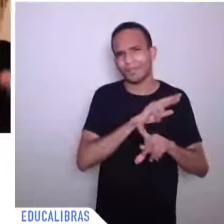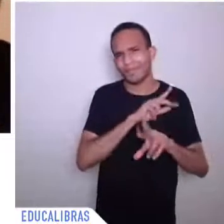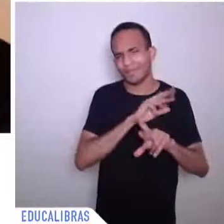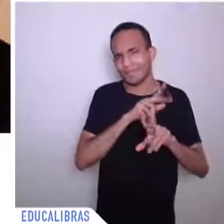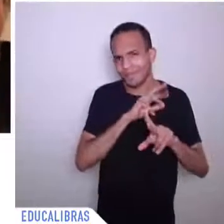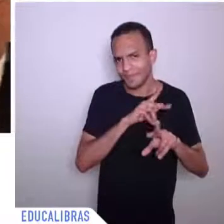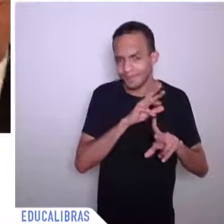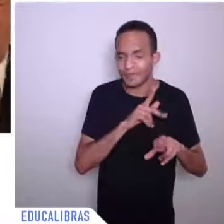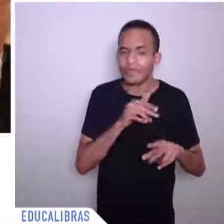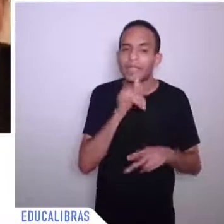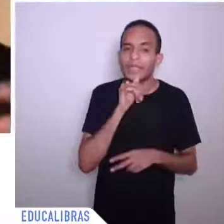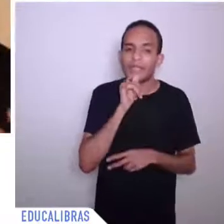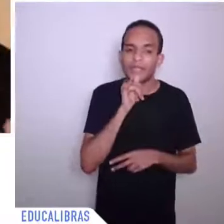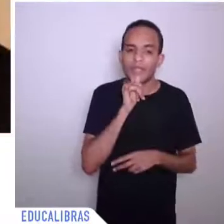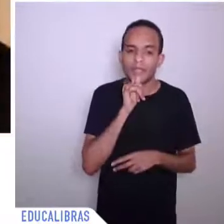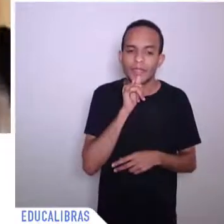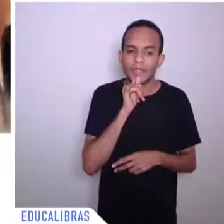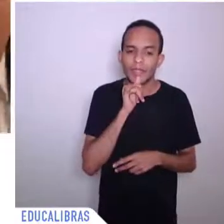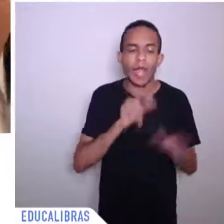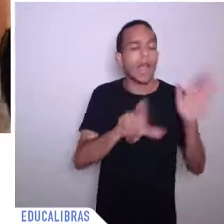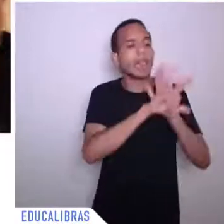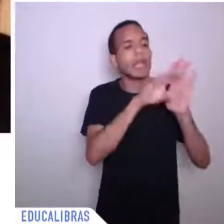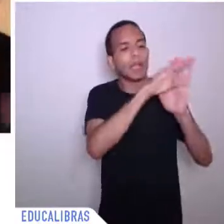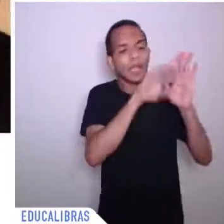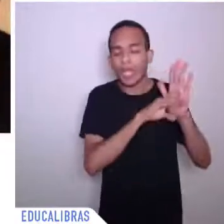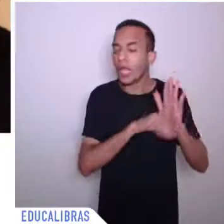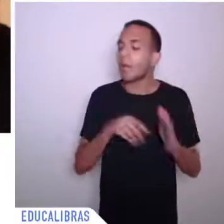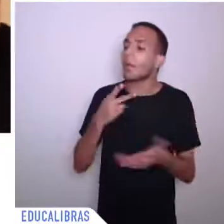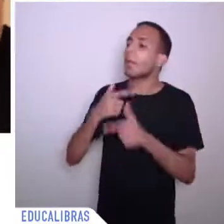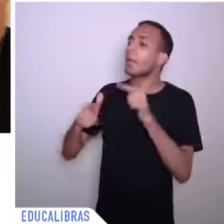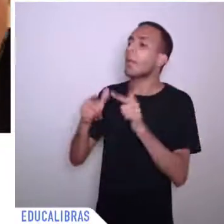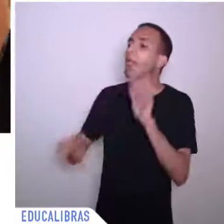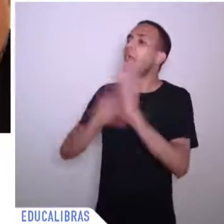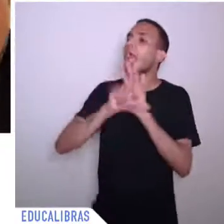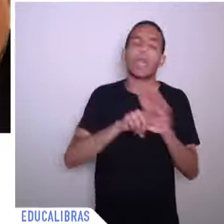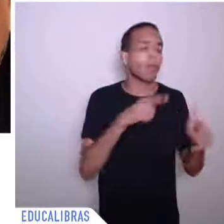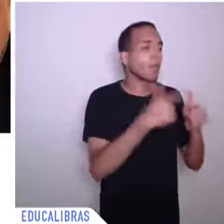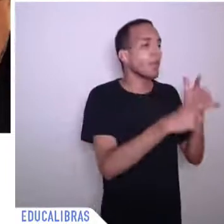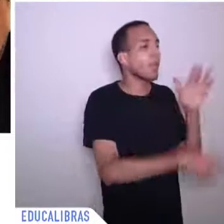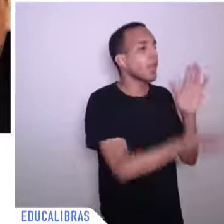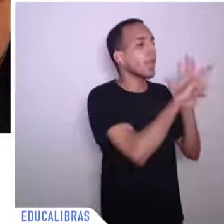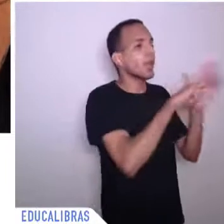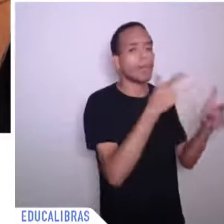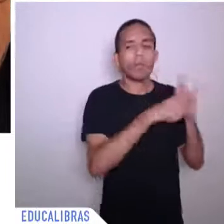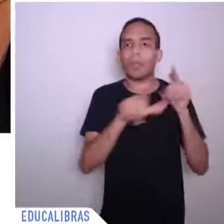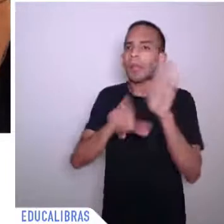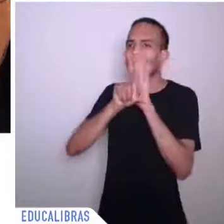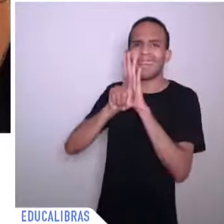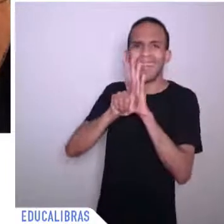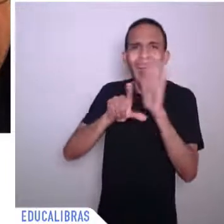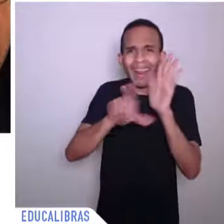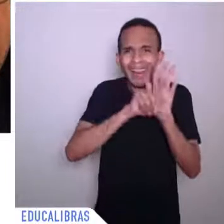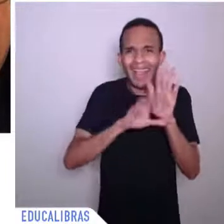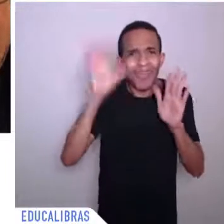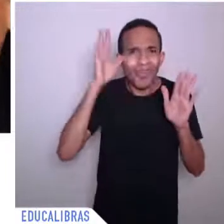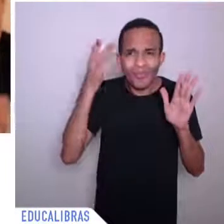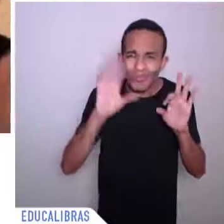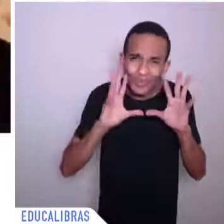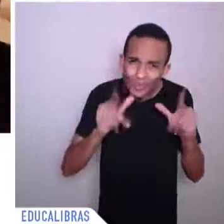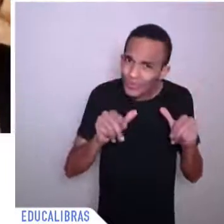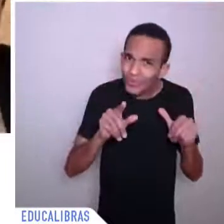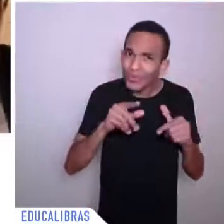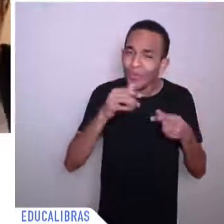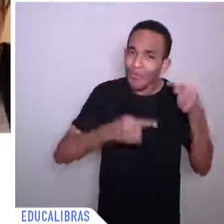we are sausages. Our laws are sausages, and we need sausages and laws for all of this. And this is just